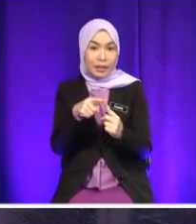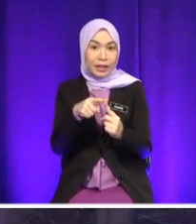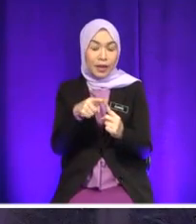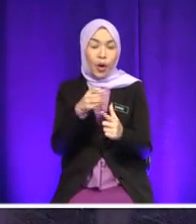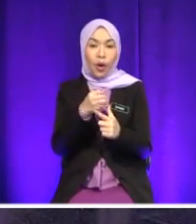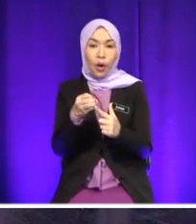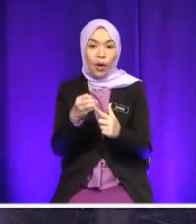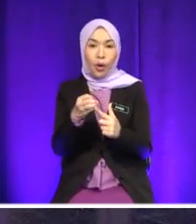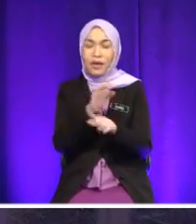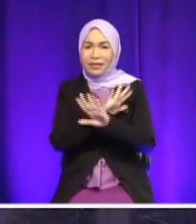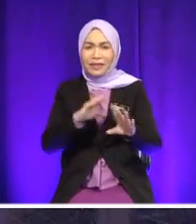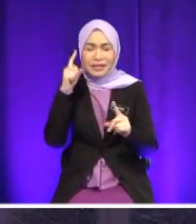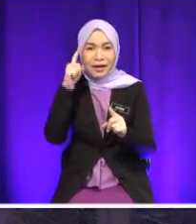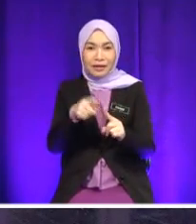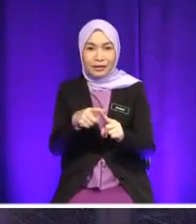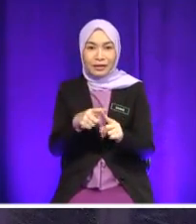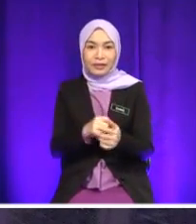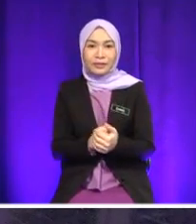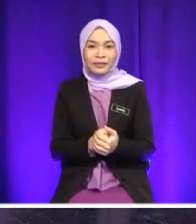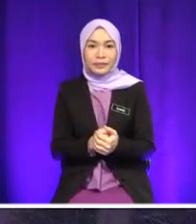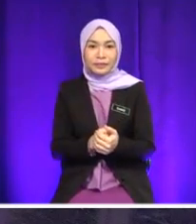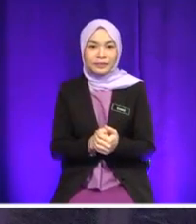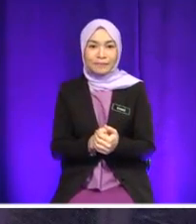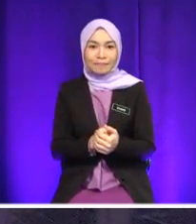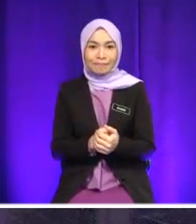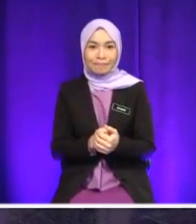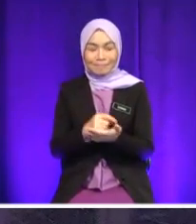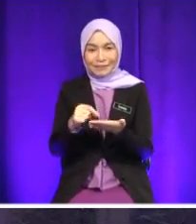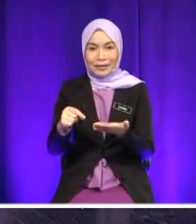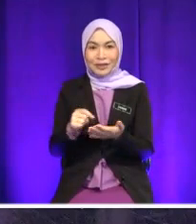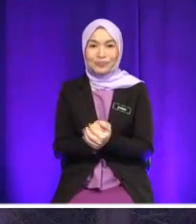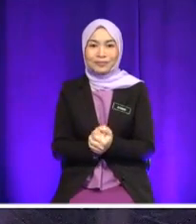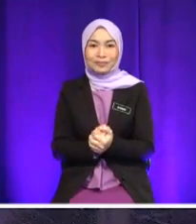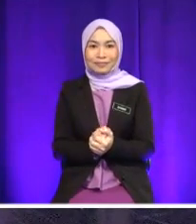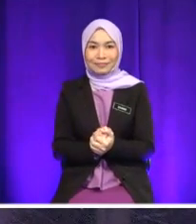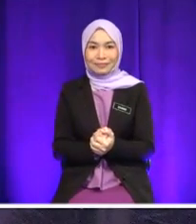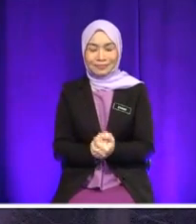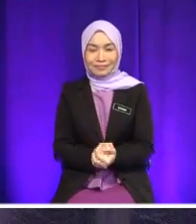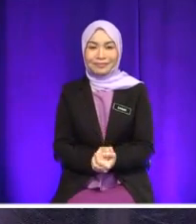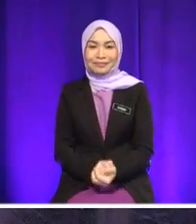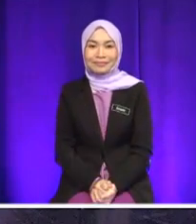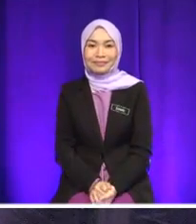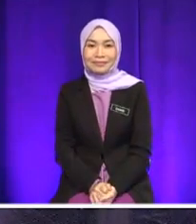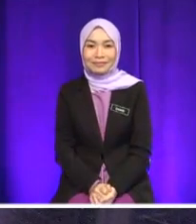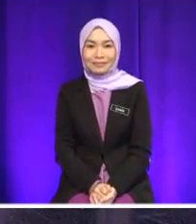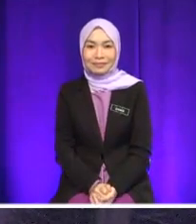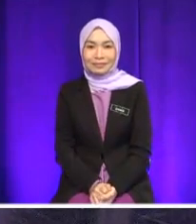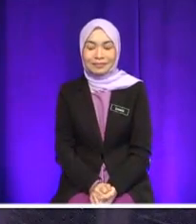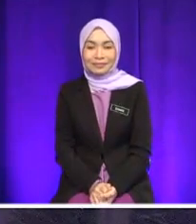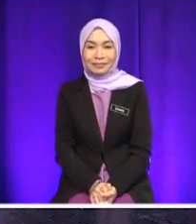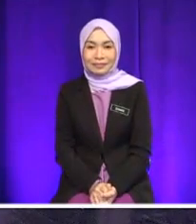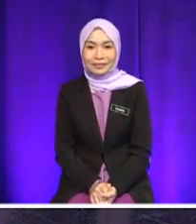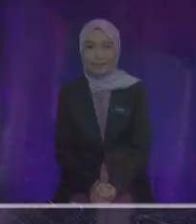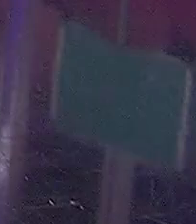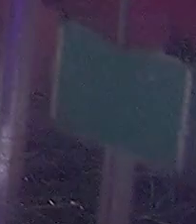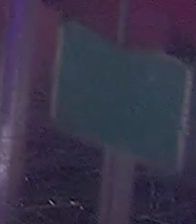we know how to say it and of course give justifications to that. And right now we're going to take a short break. Back to you for Upper Form on DidikTV KPM right after this.